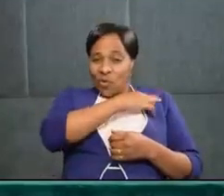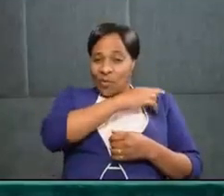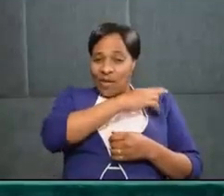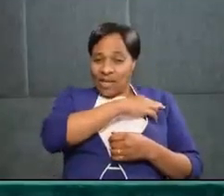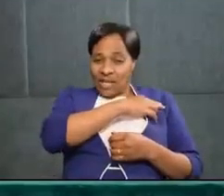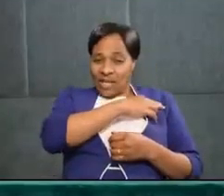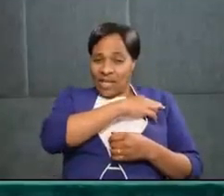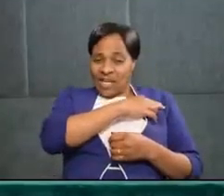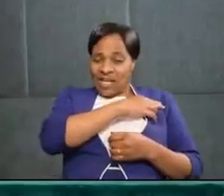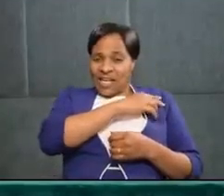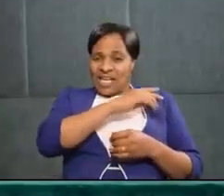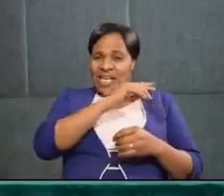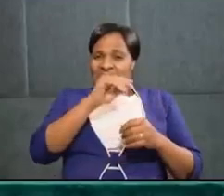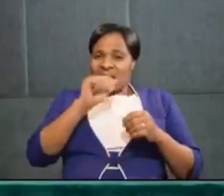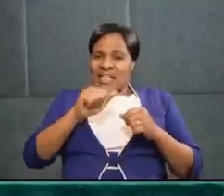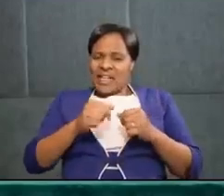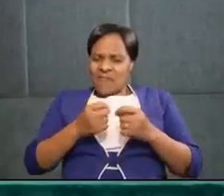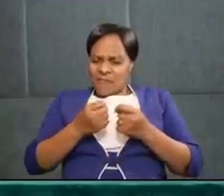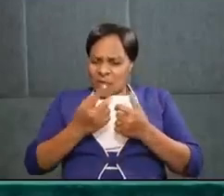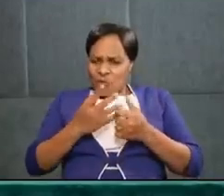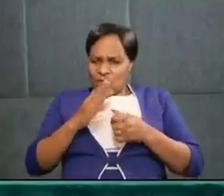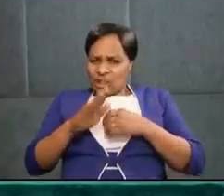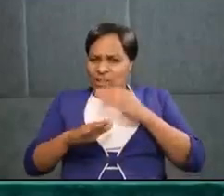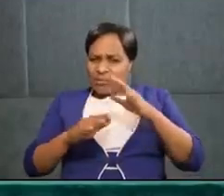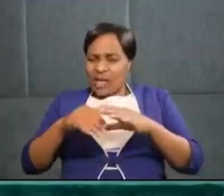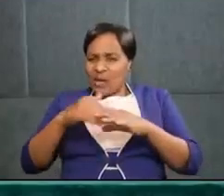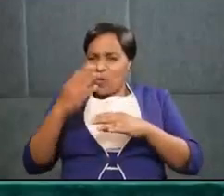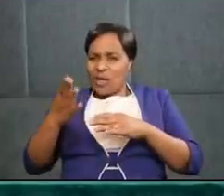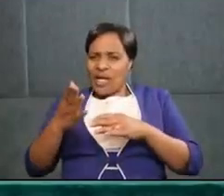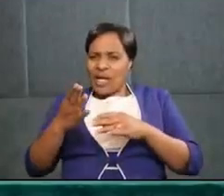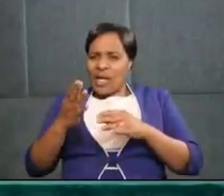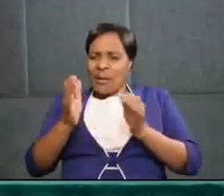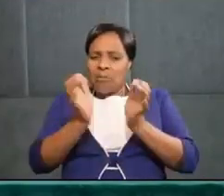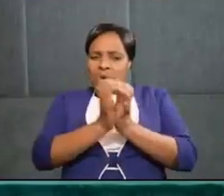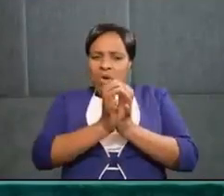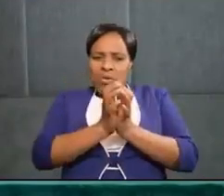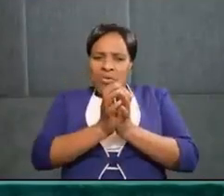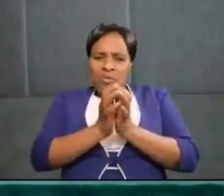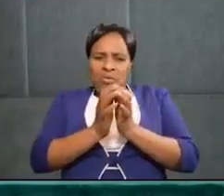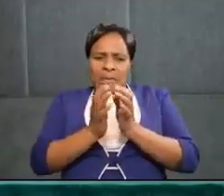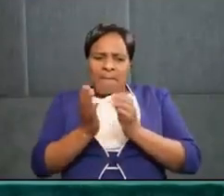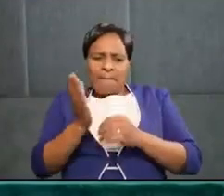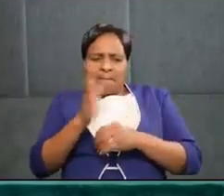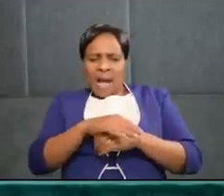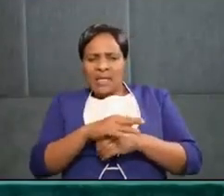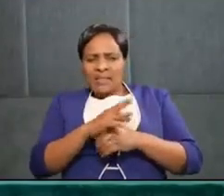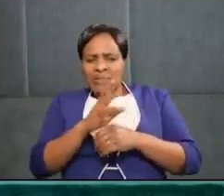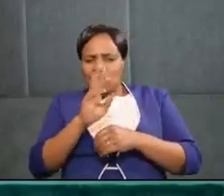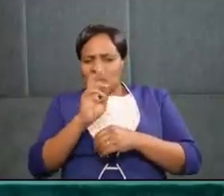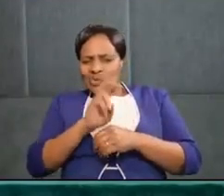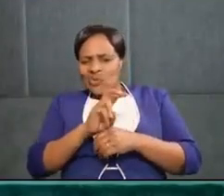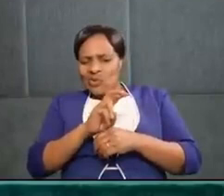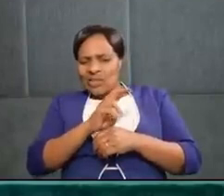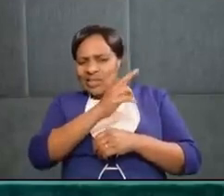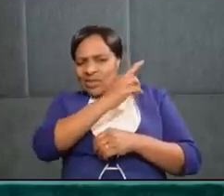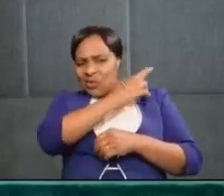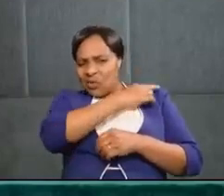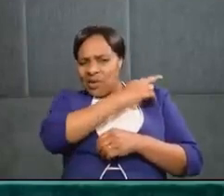When he was a few steps away, Paul turned back and looked at the